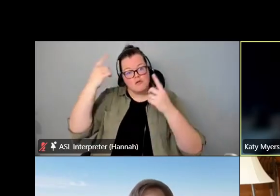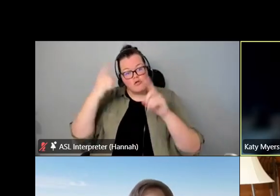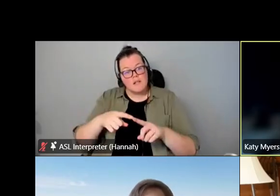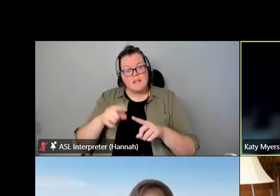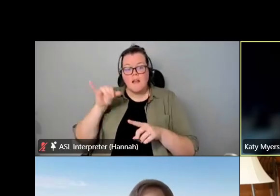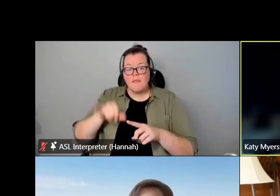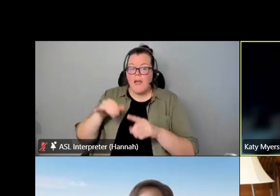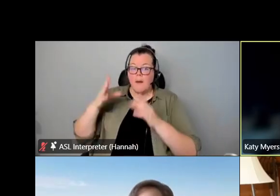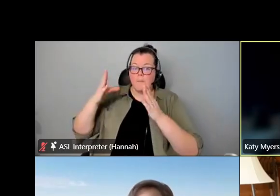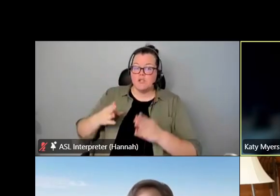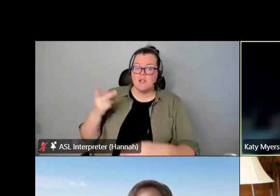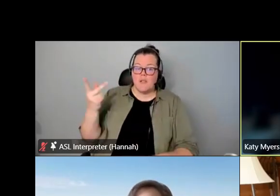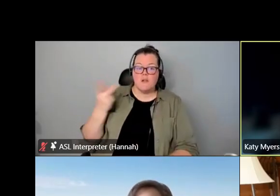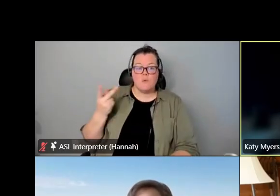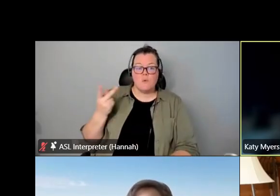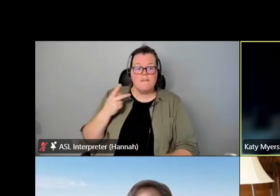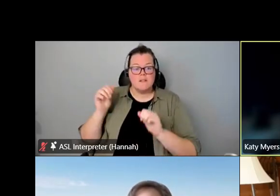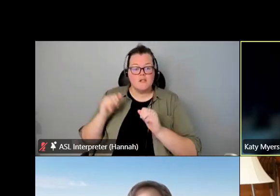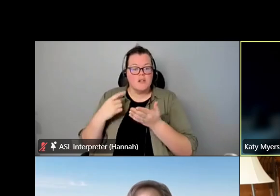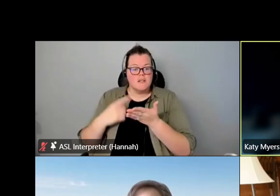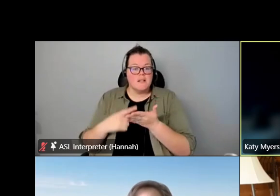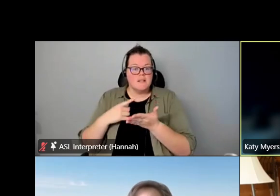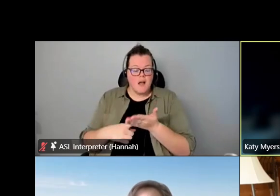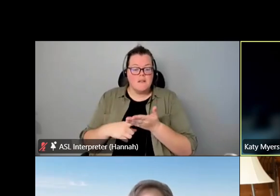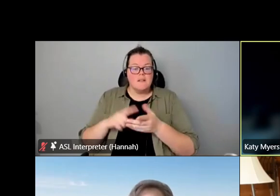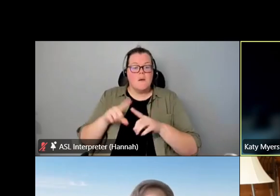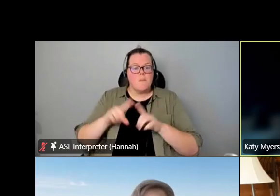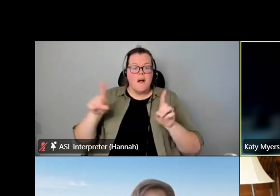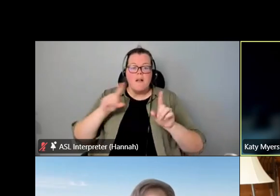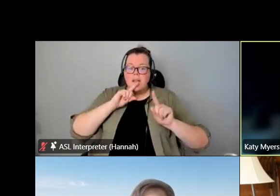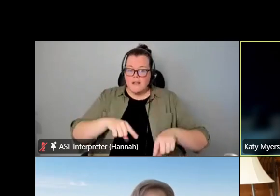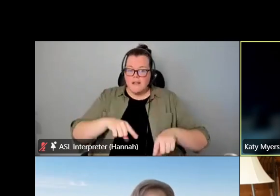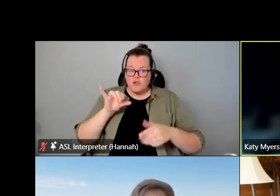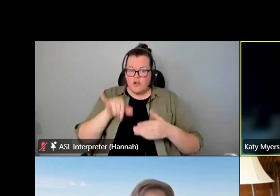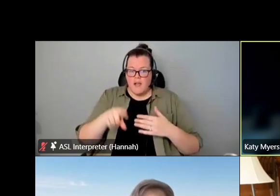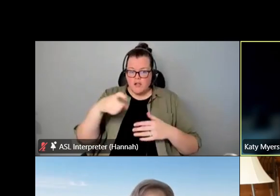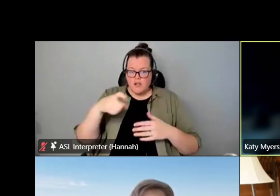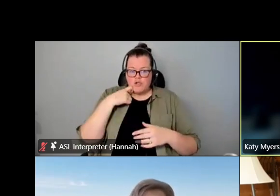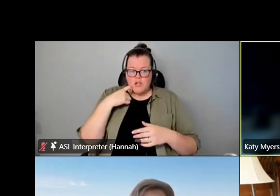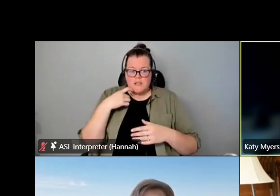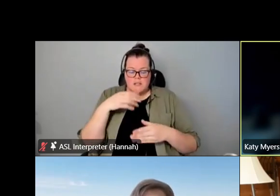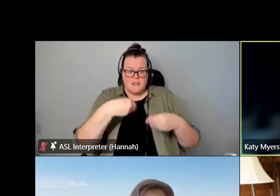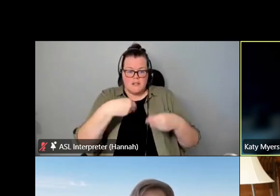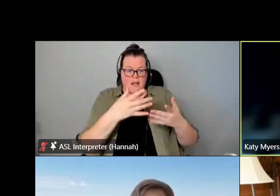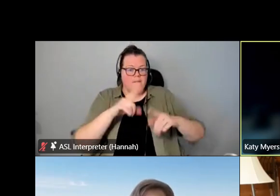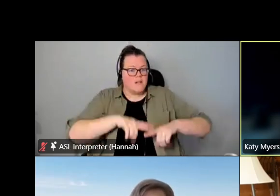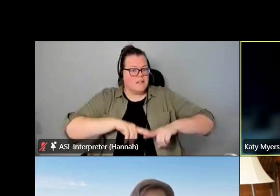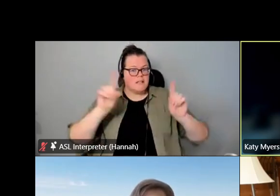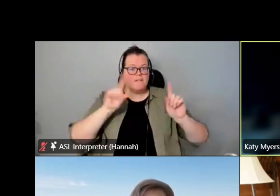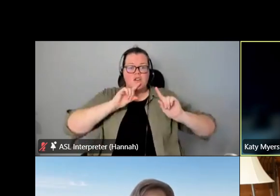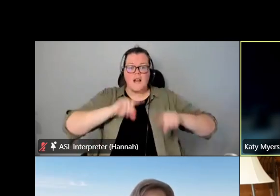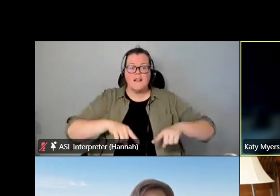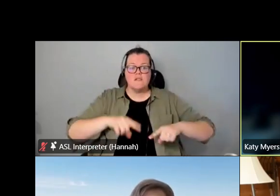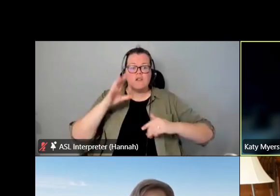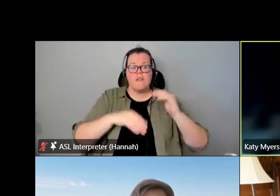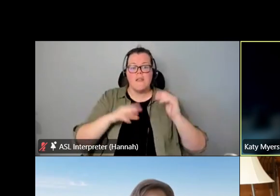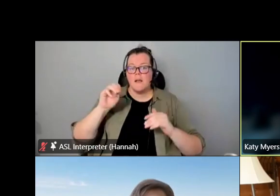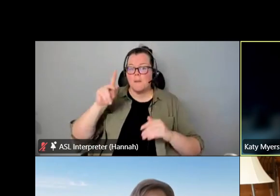could get together and discuss that. But the answer that you just gave is an entirely different answer that Mike gave